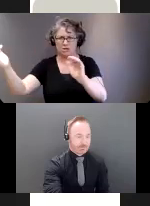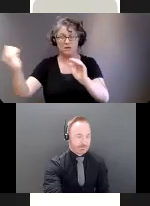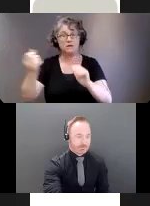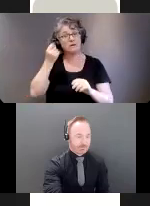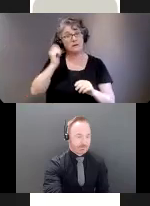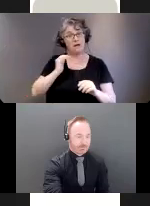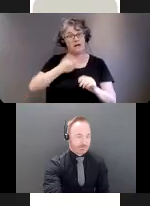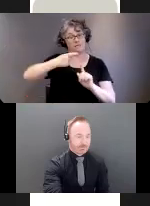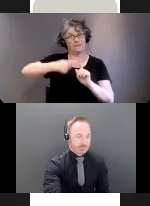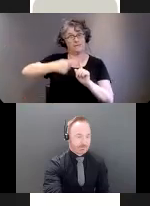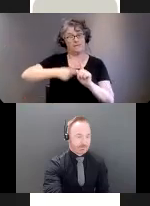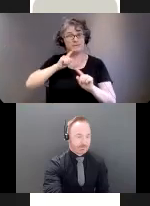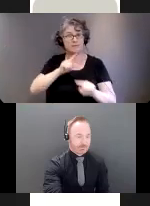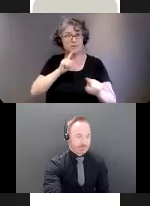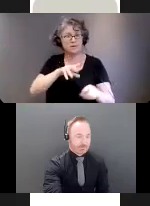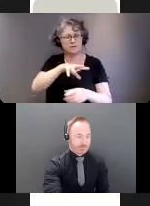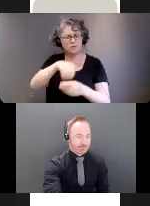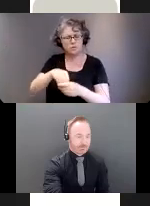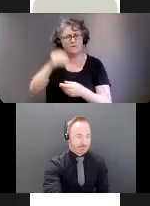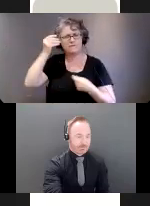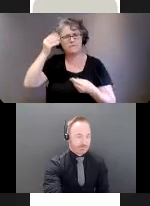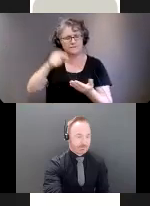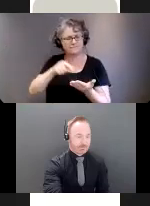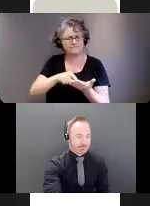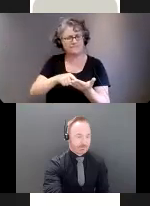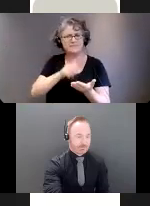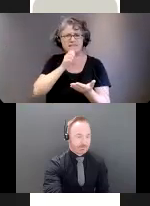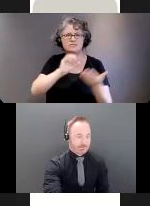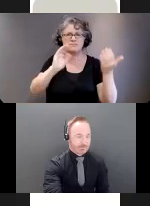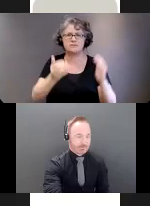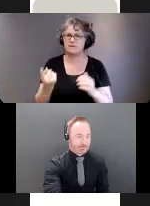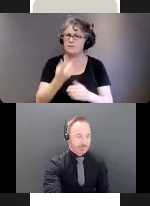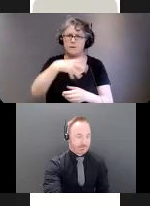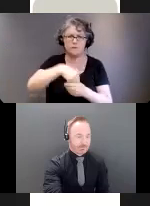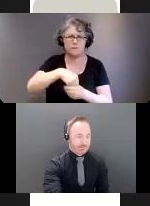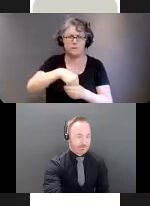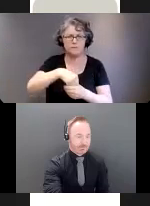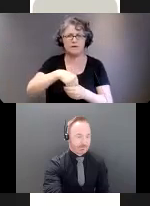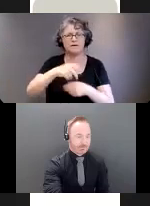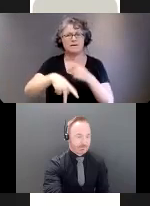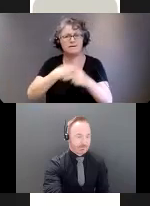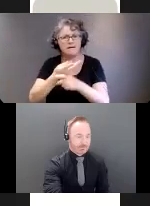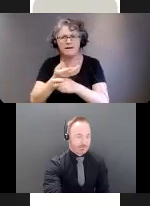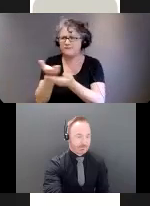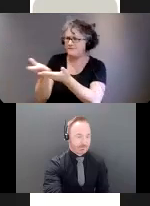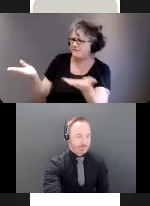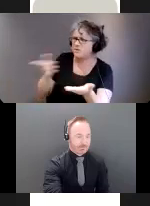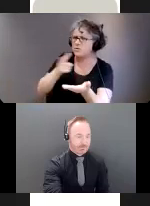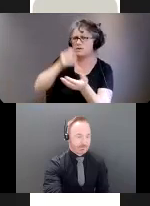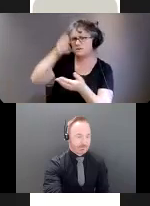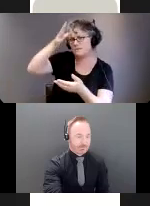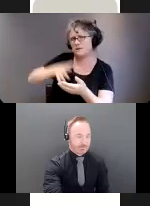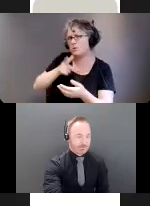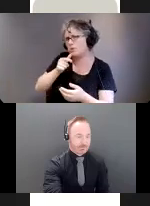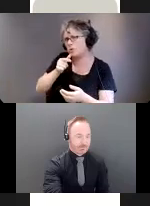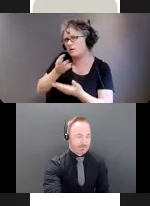we include information that's about an age comparison and also the types of perpetrators. So we'll go on